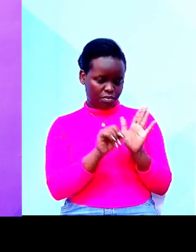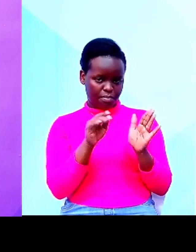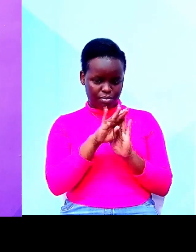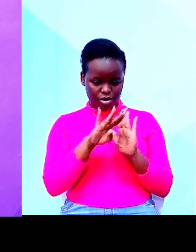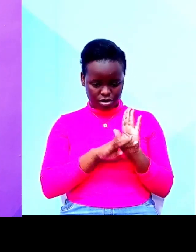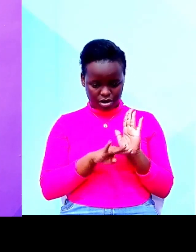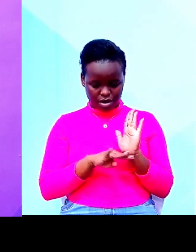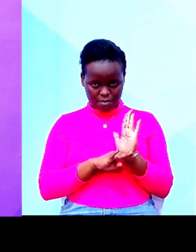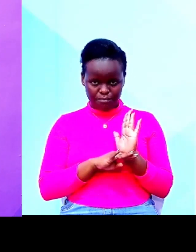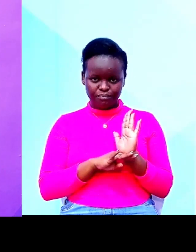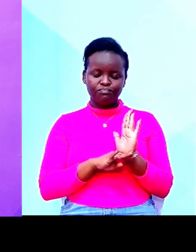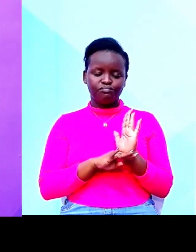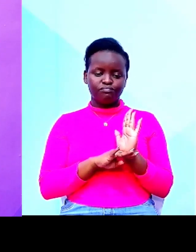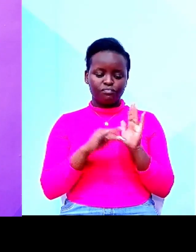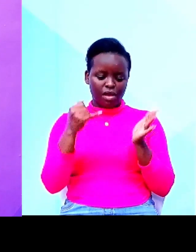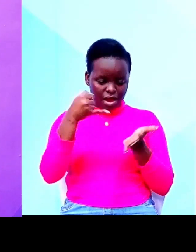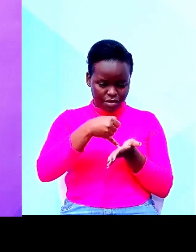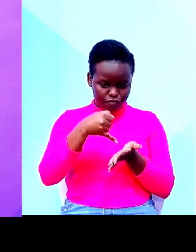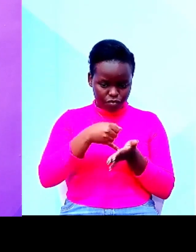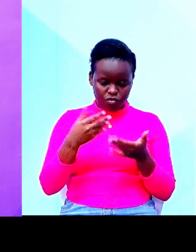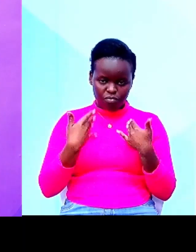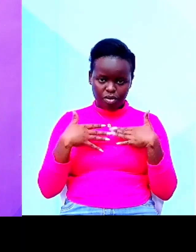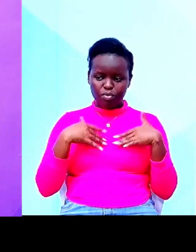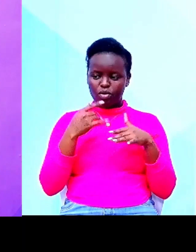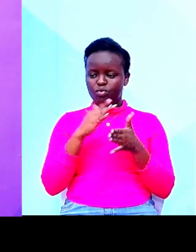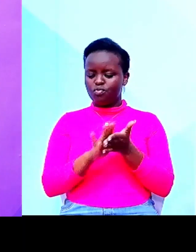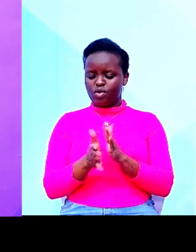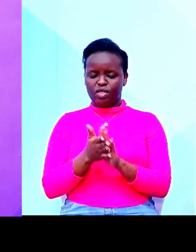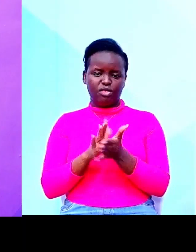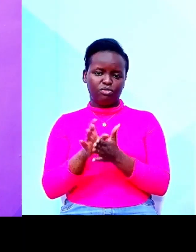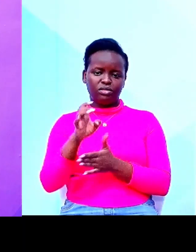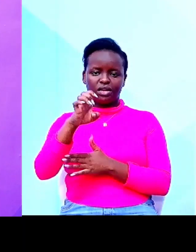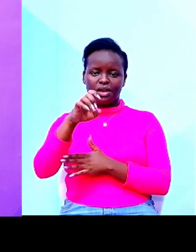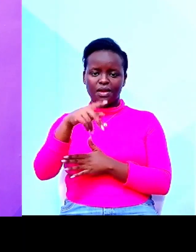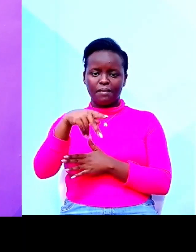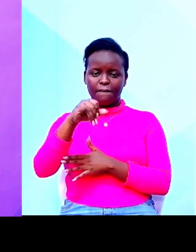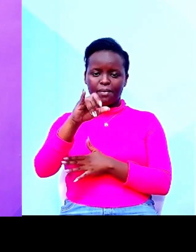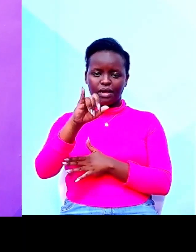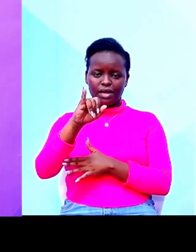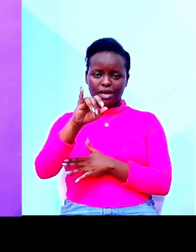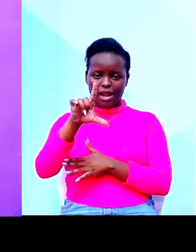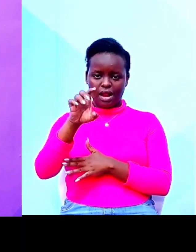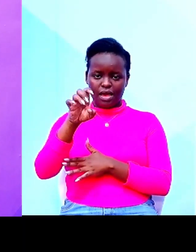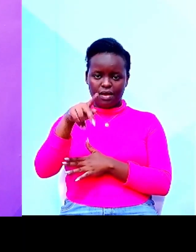people without epilepsy, just as a way